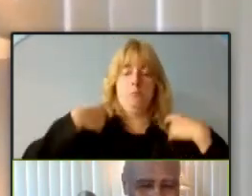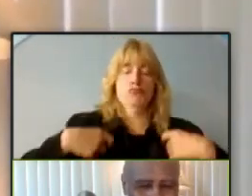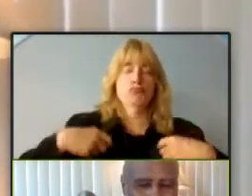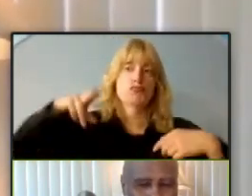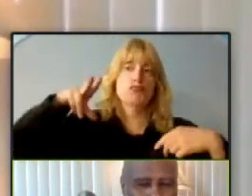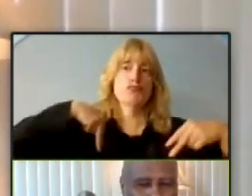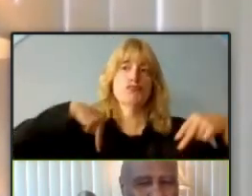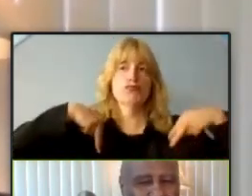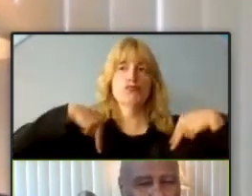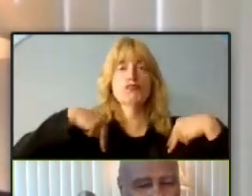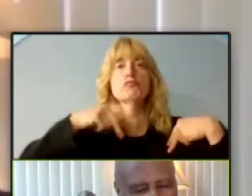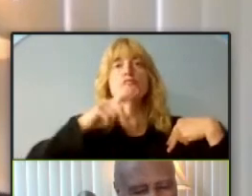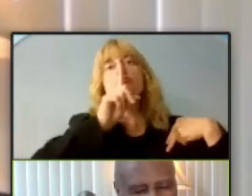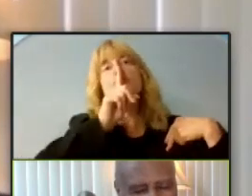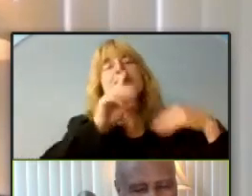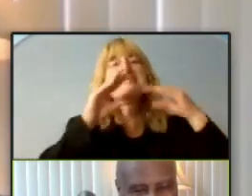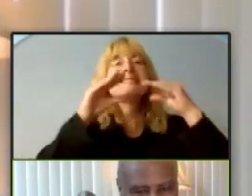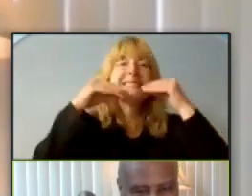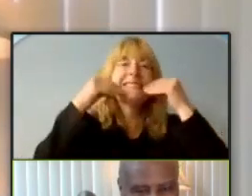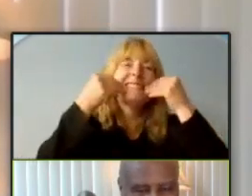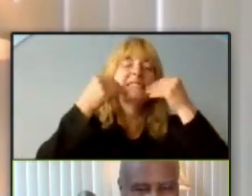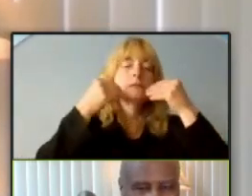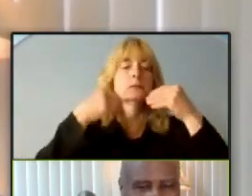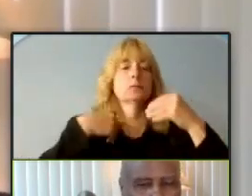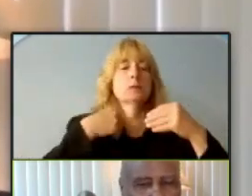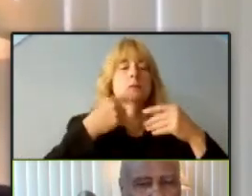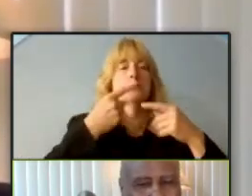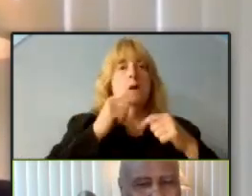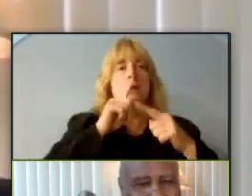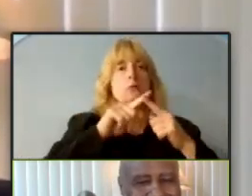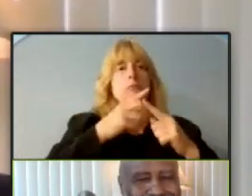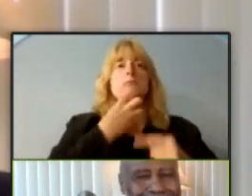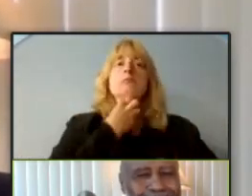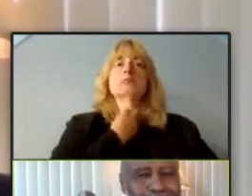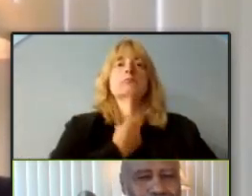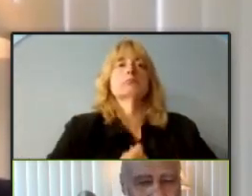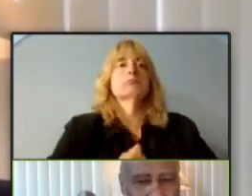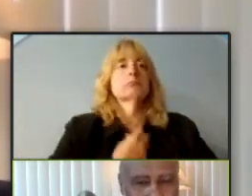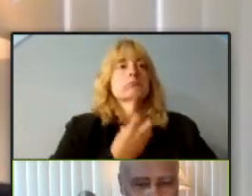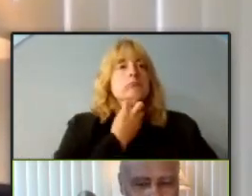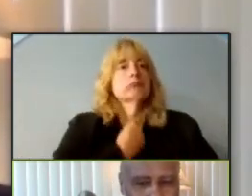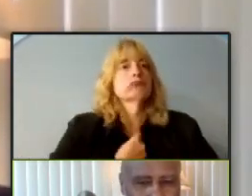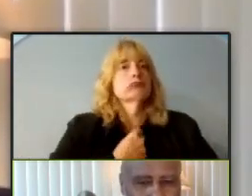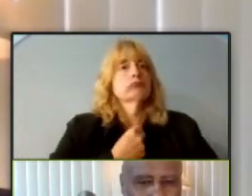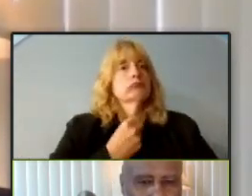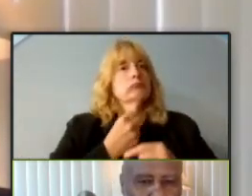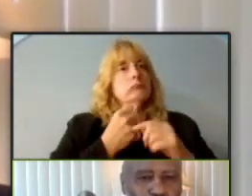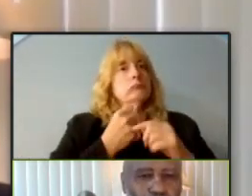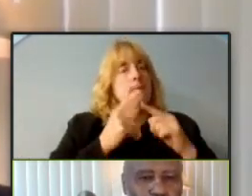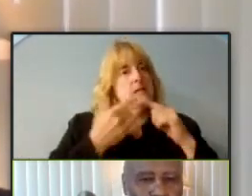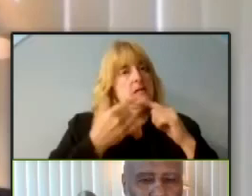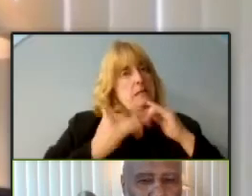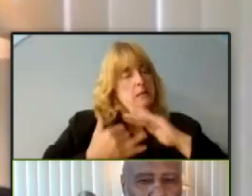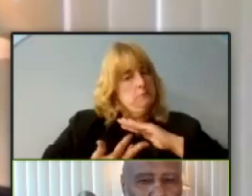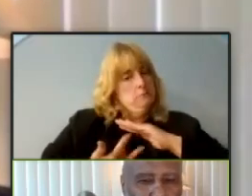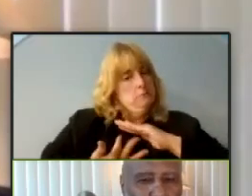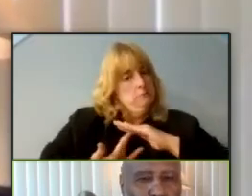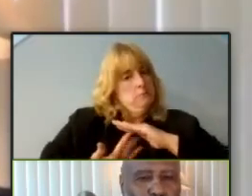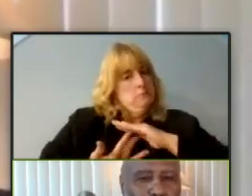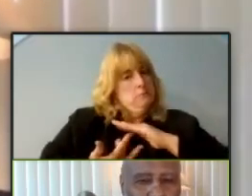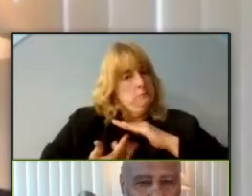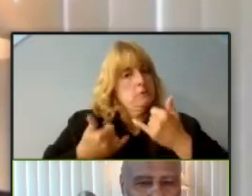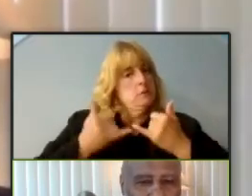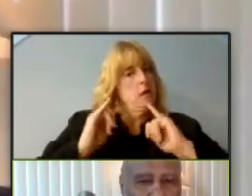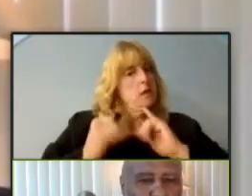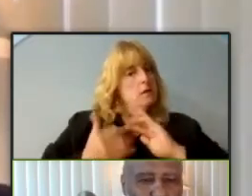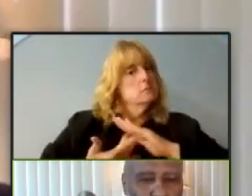smiles. We tuck it away, but it seethes in us because when